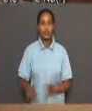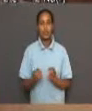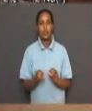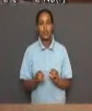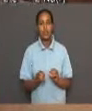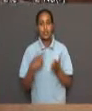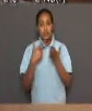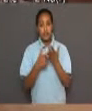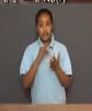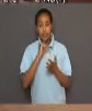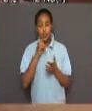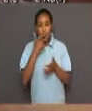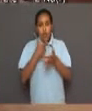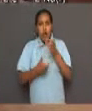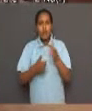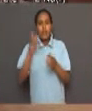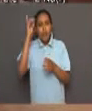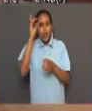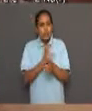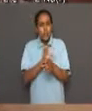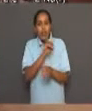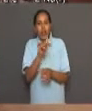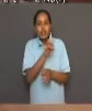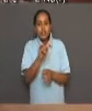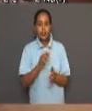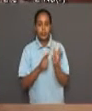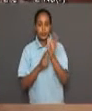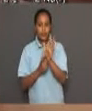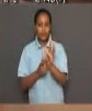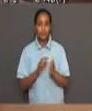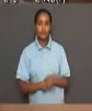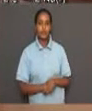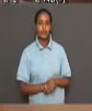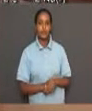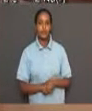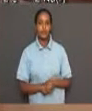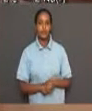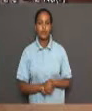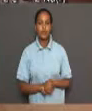Students, this is what a Downs cell looks like.